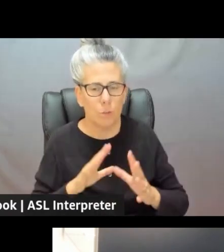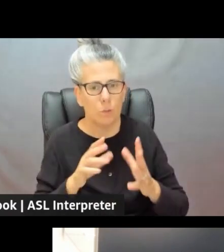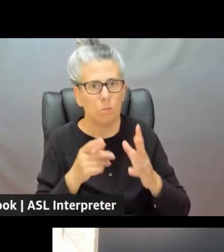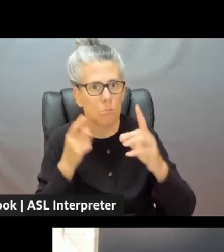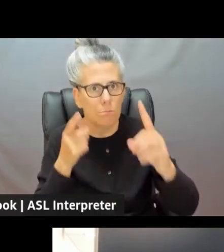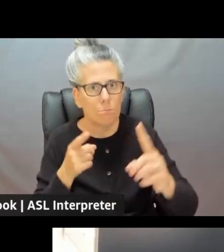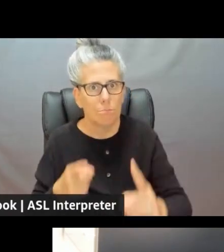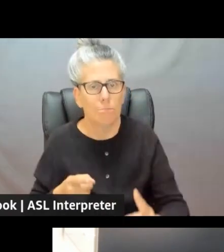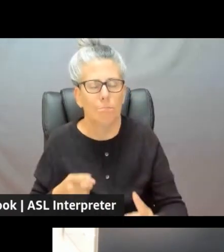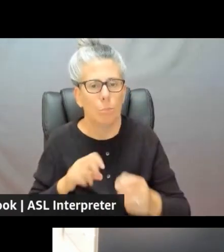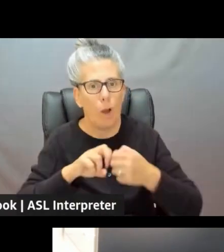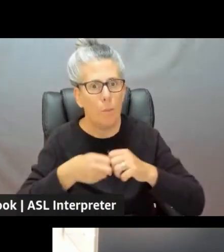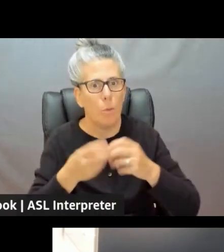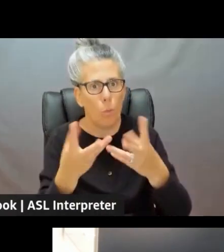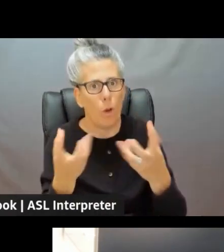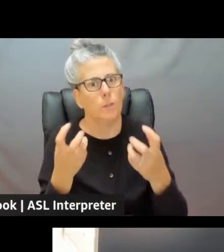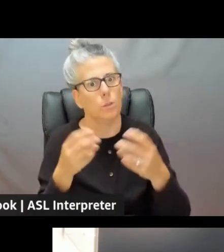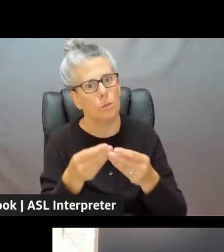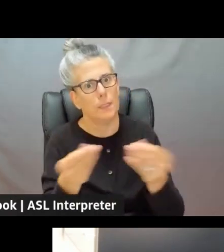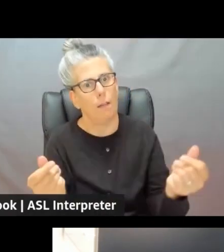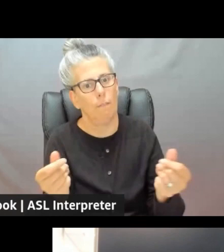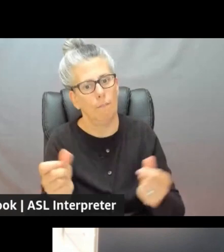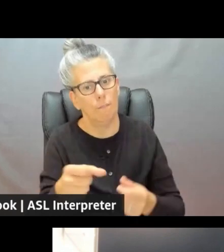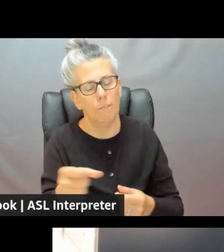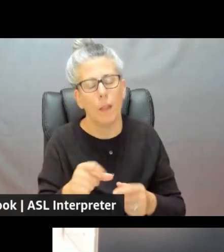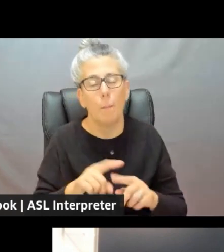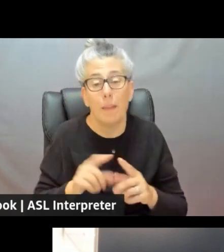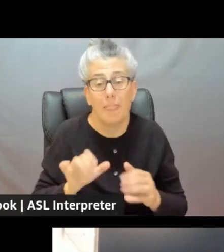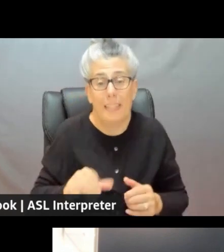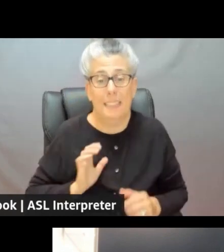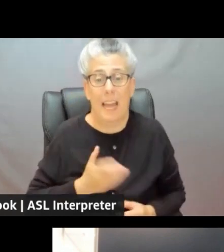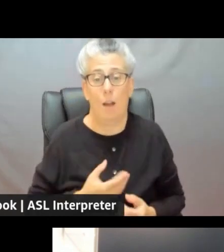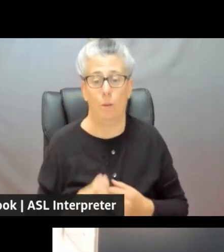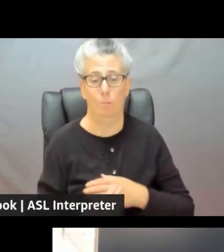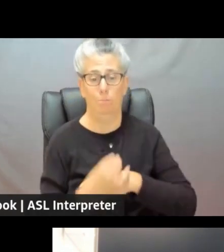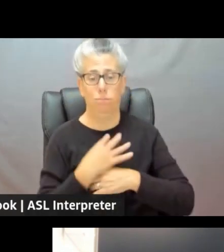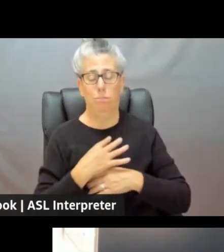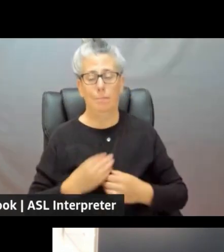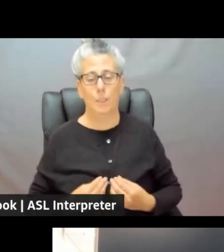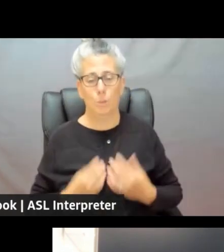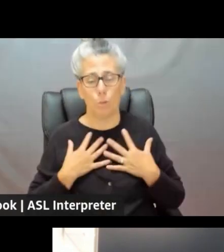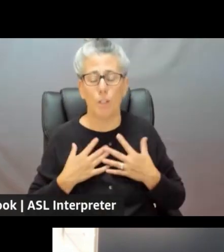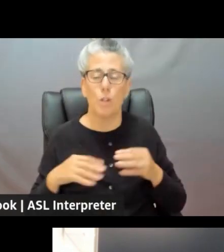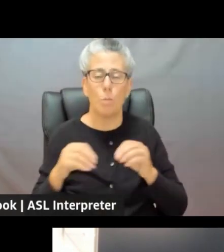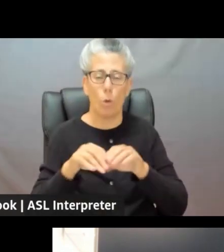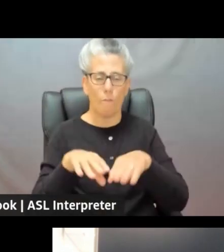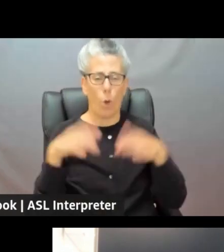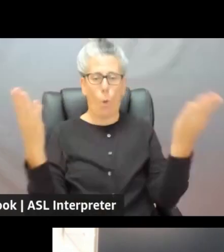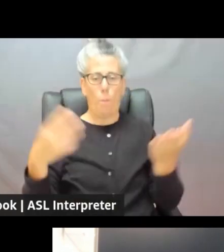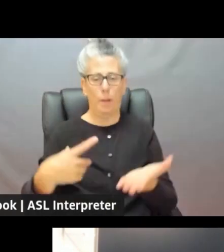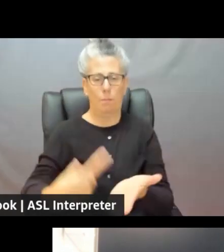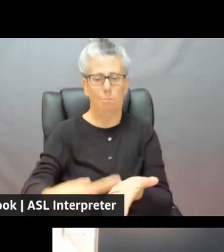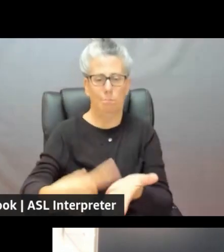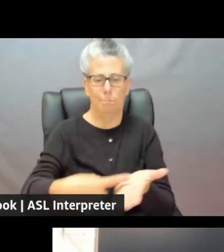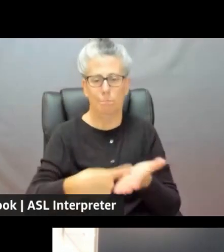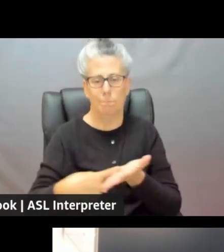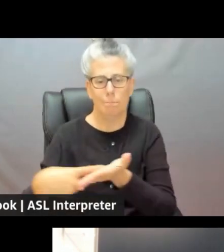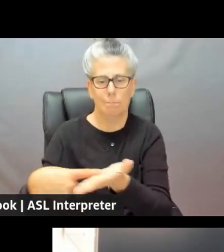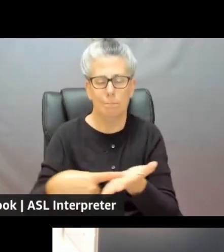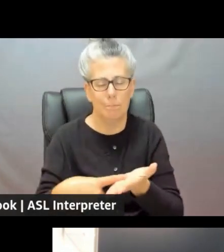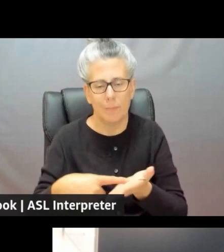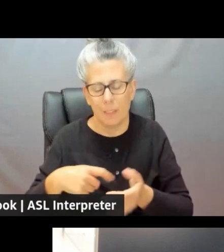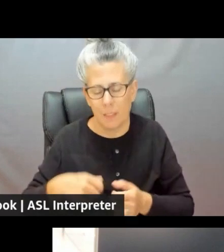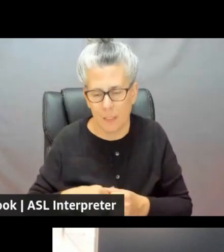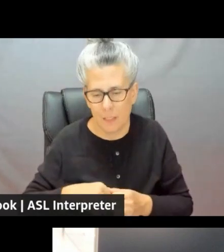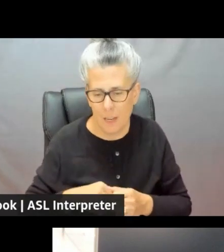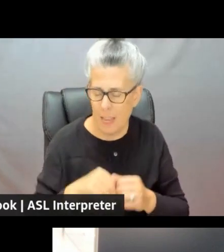And yeah, that's kind of like the entire inspiration, right? Like having a more of an open format with the community on ways to actually improve